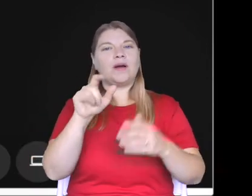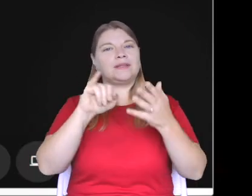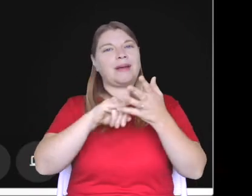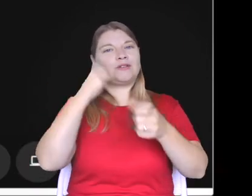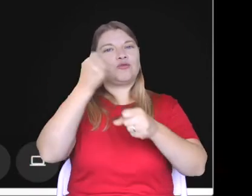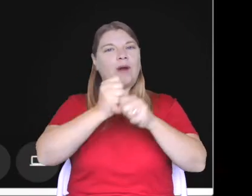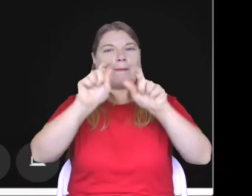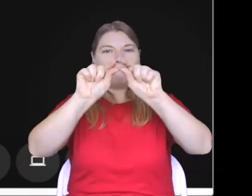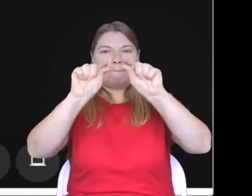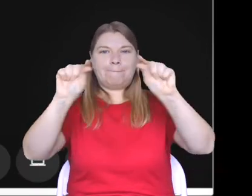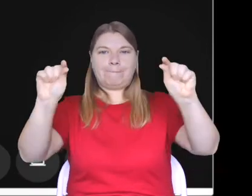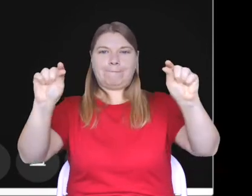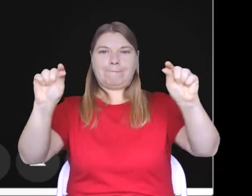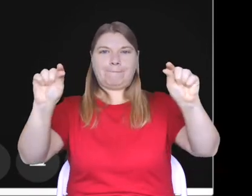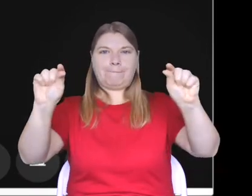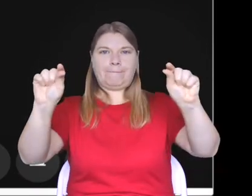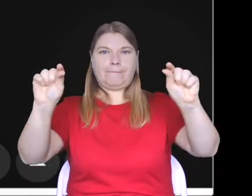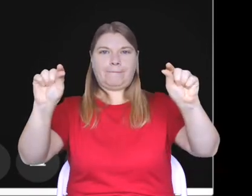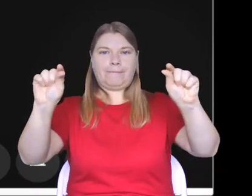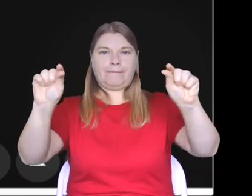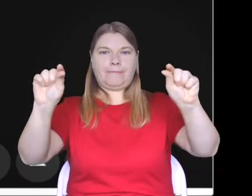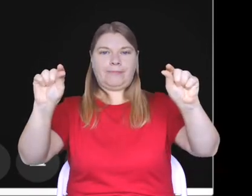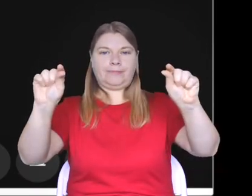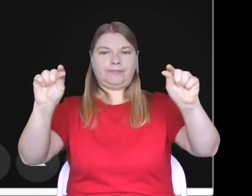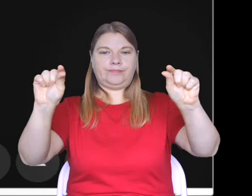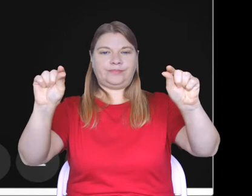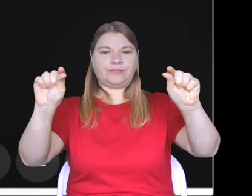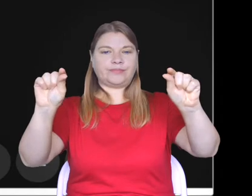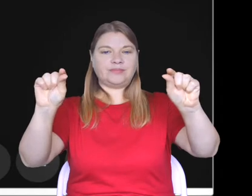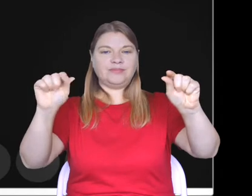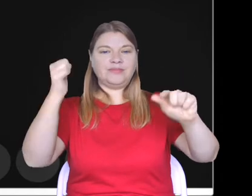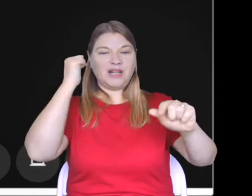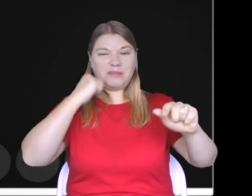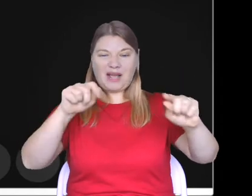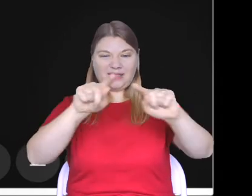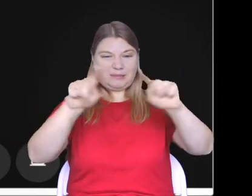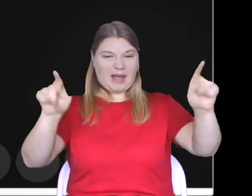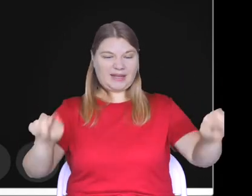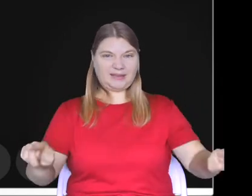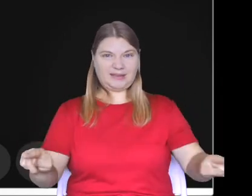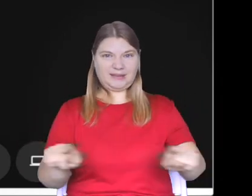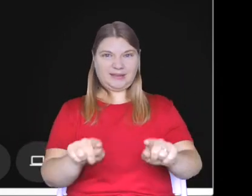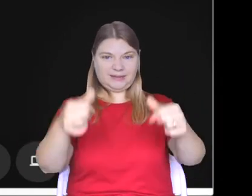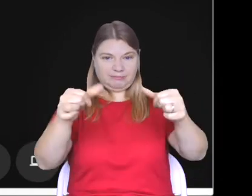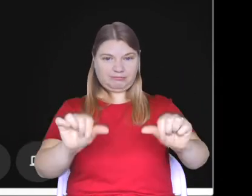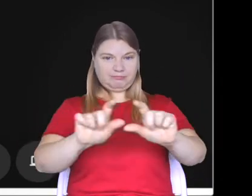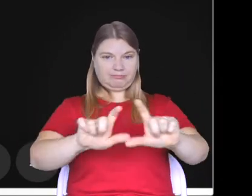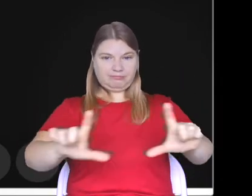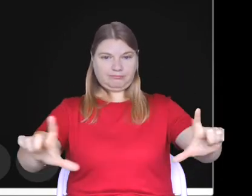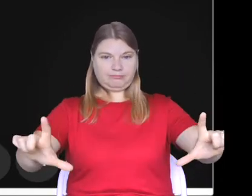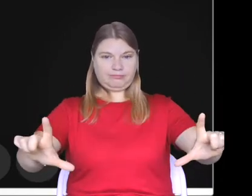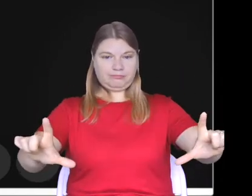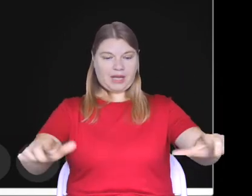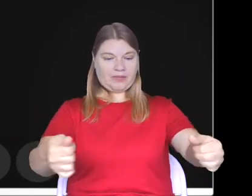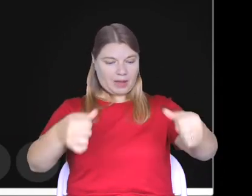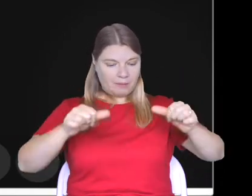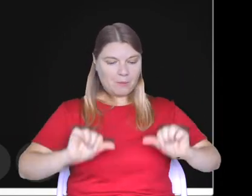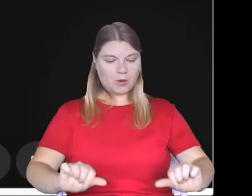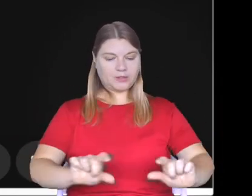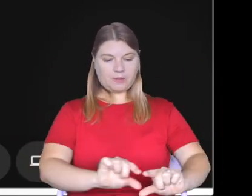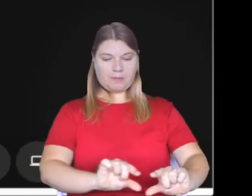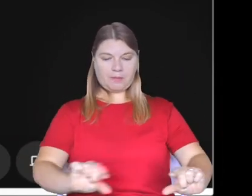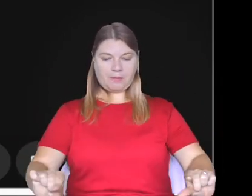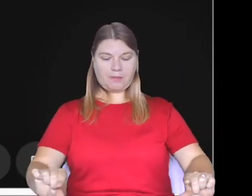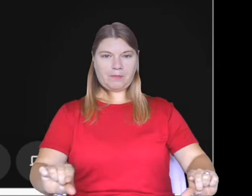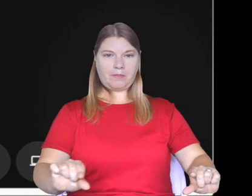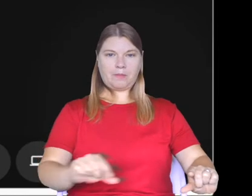text on a white background across the top, a big black space in the middle, and along the bottom several icons,